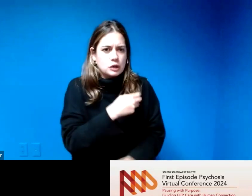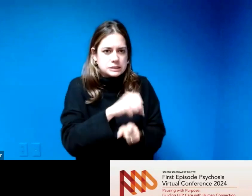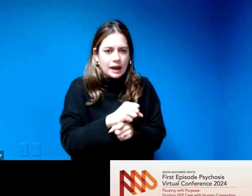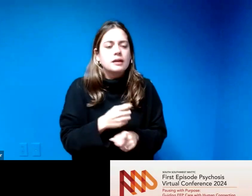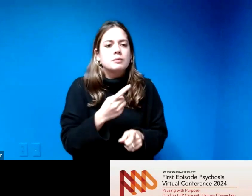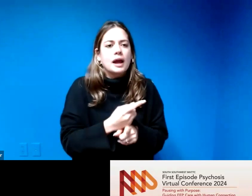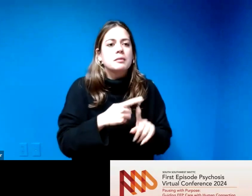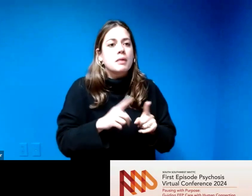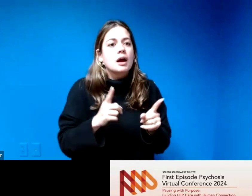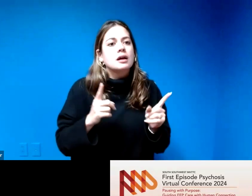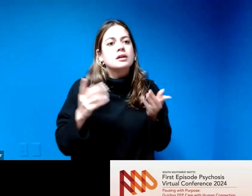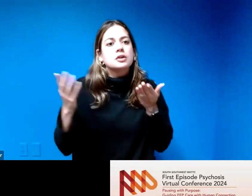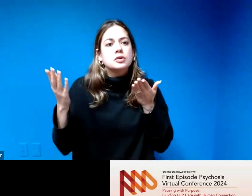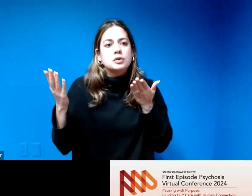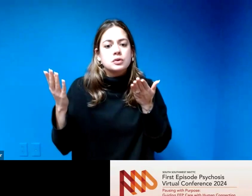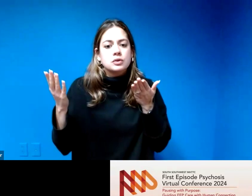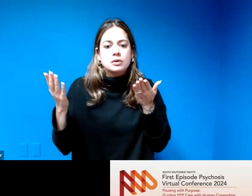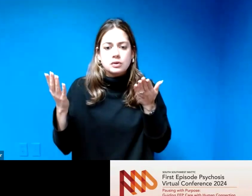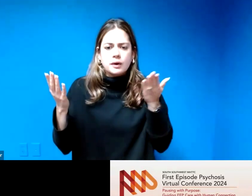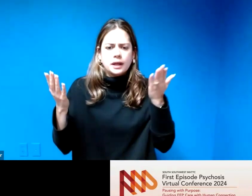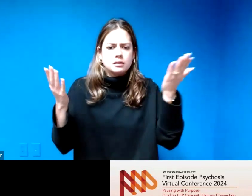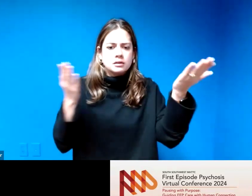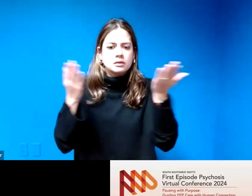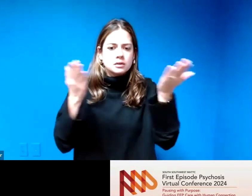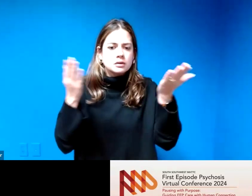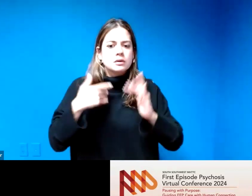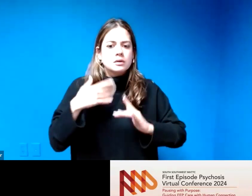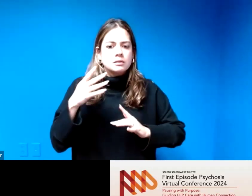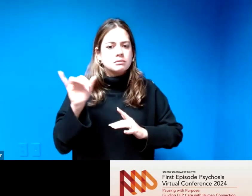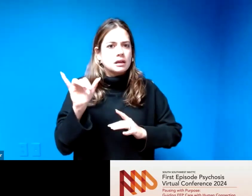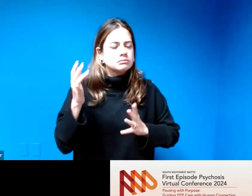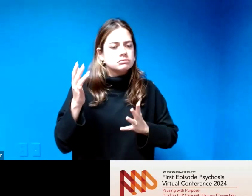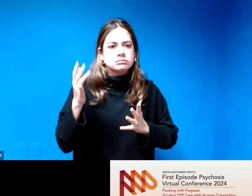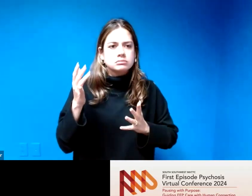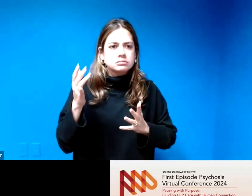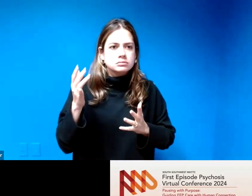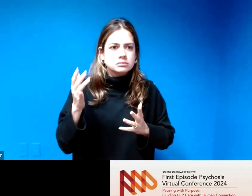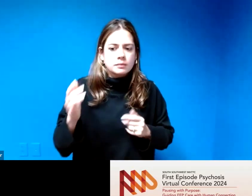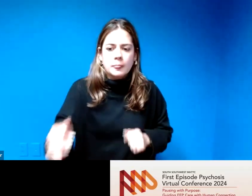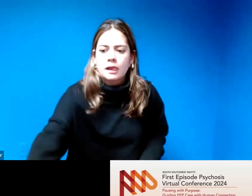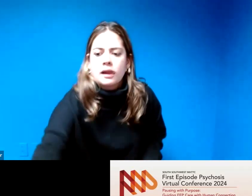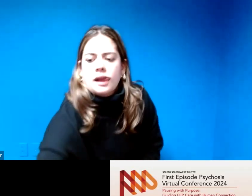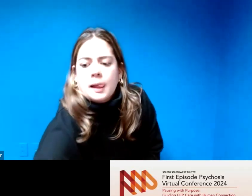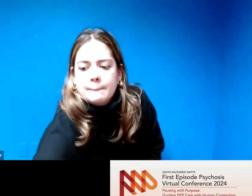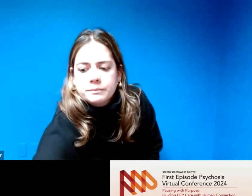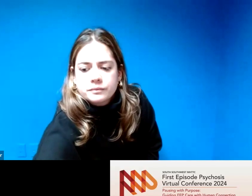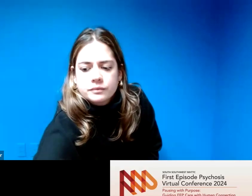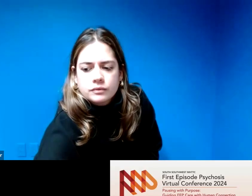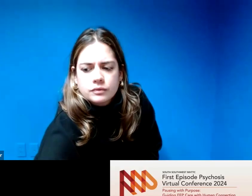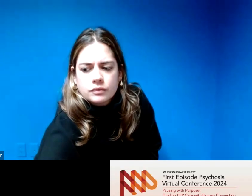And services are defined very, it's like 4 things we can do. Therapy, we can do psychotherapy, case management, and peer